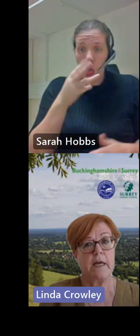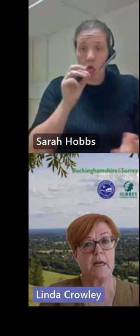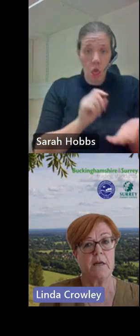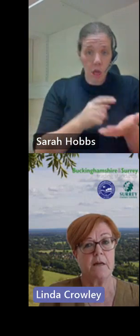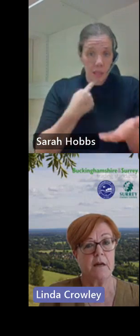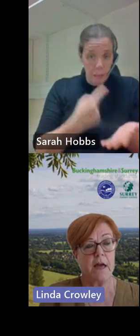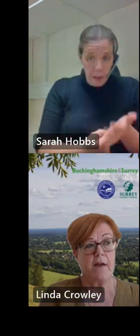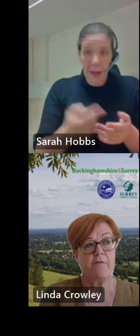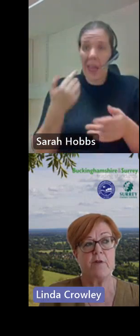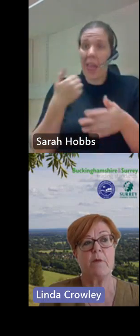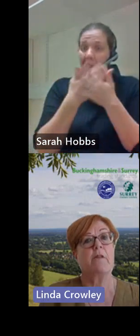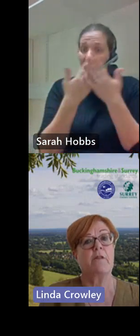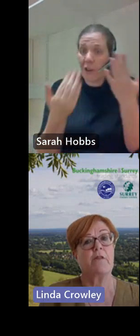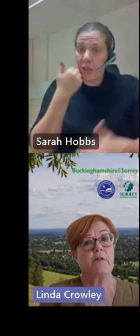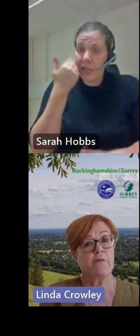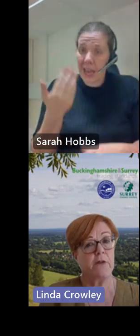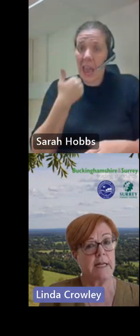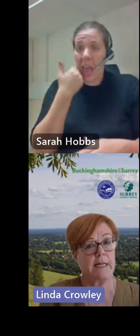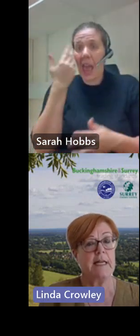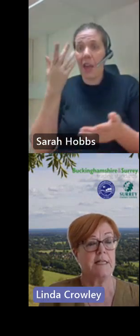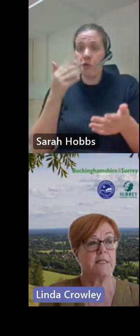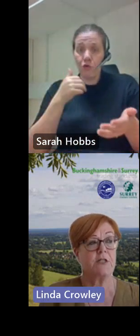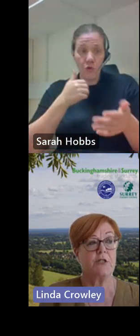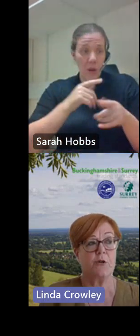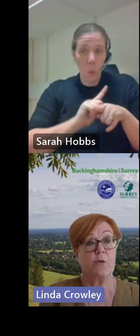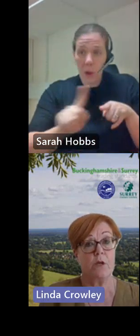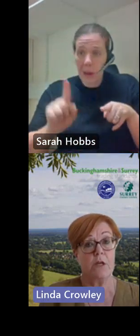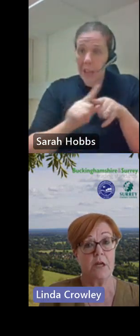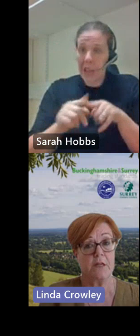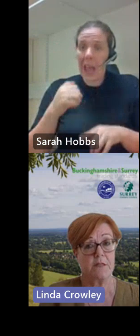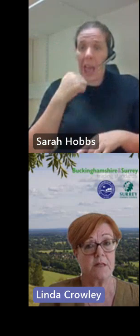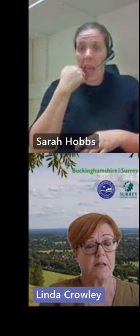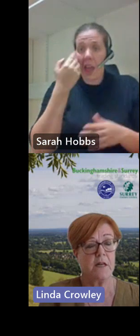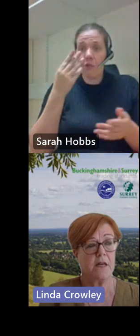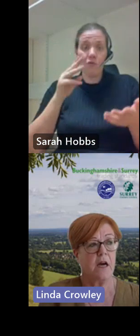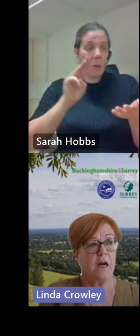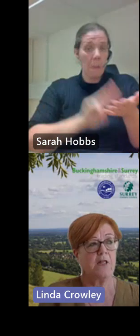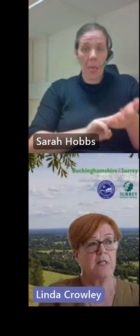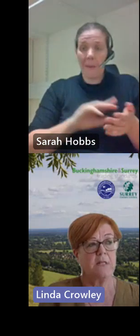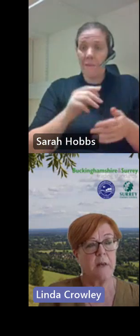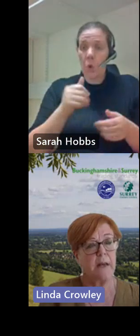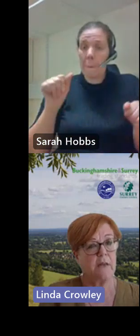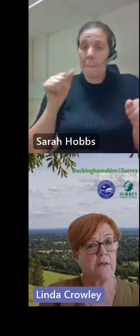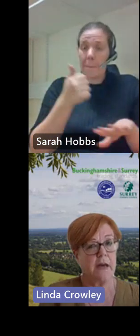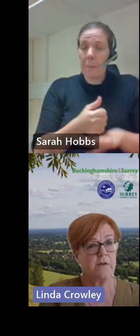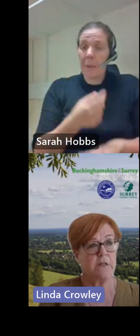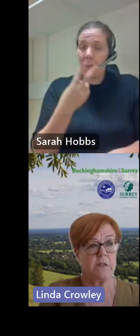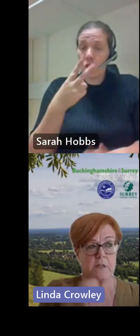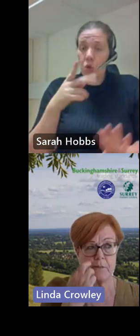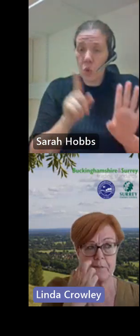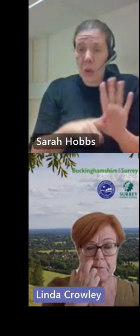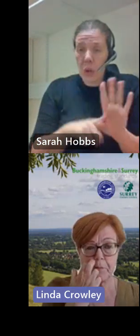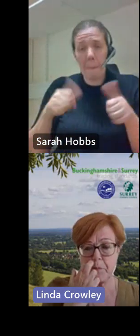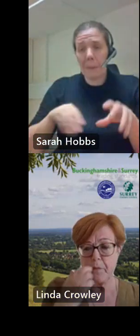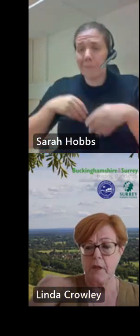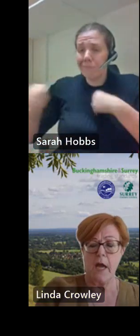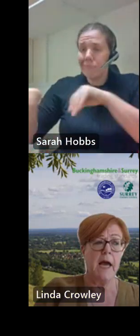every week, every month, for at least 2 years. She's spent